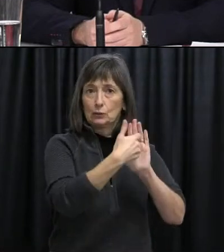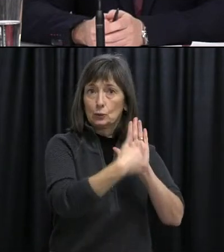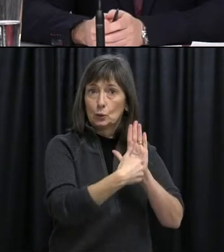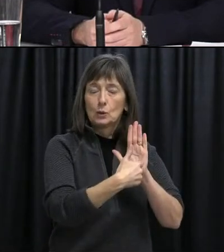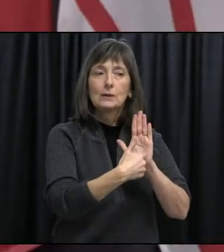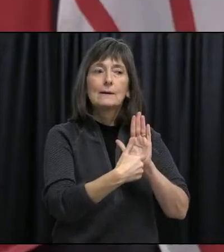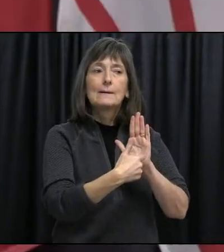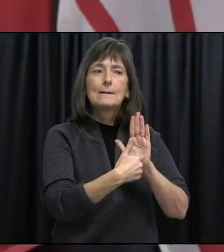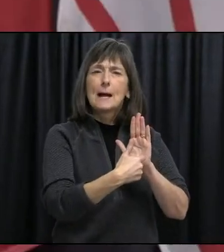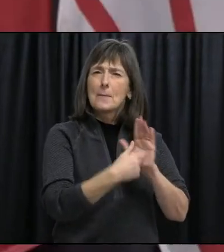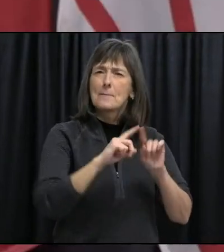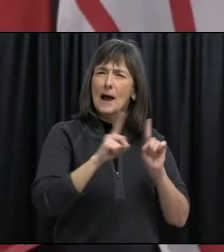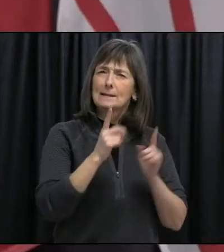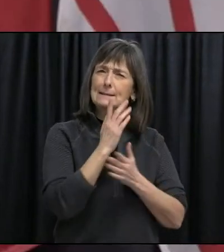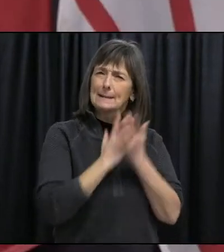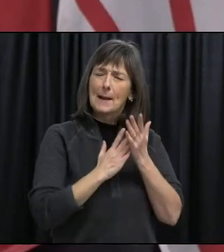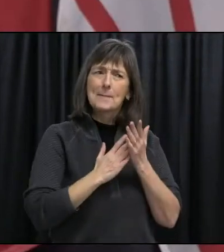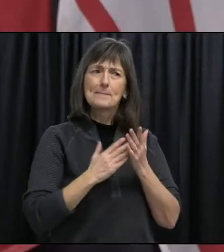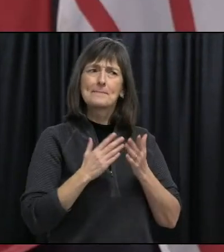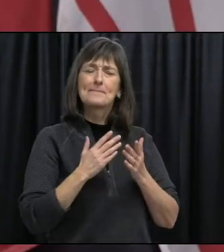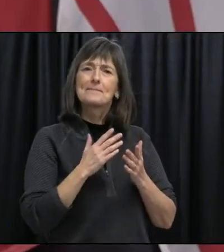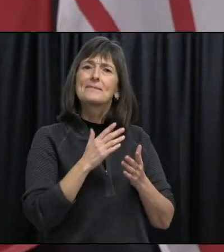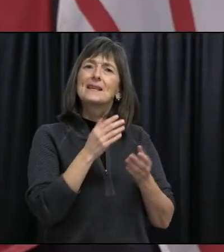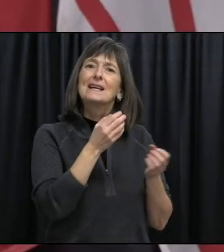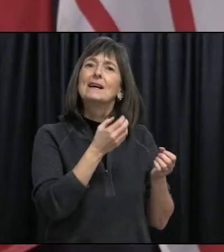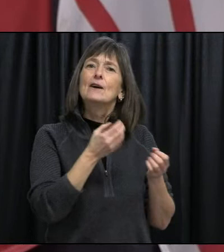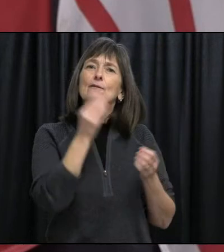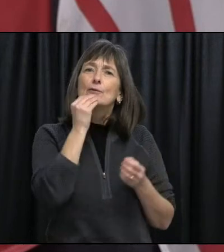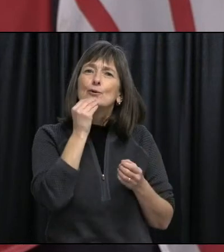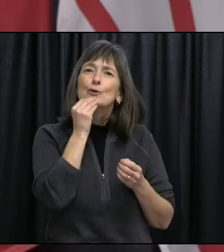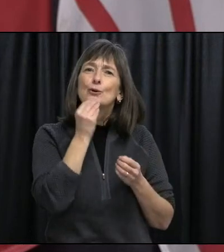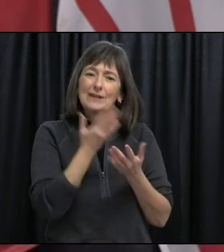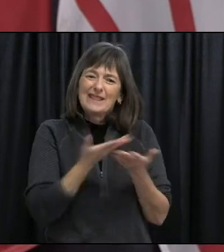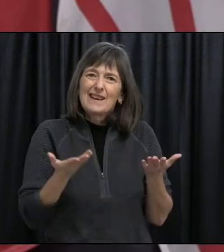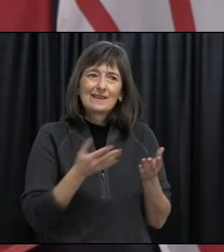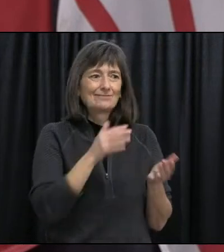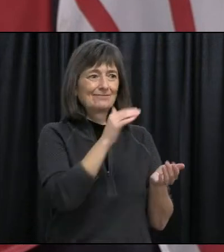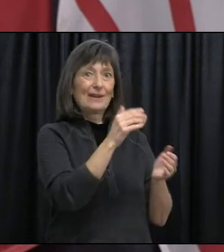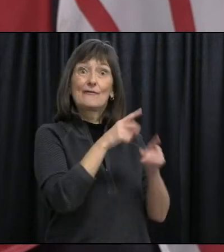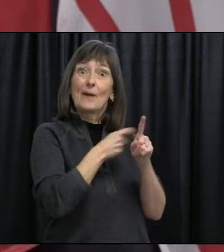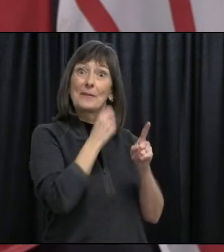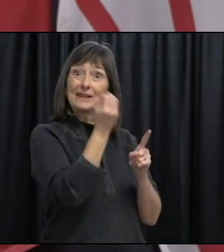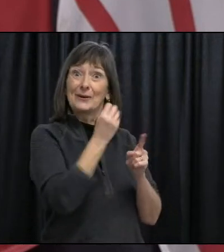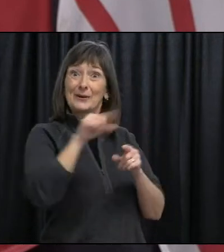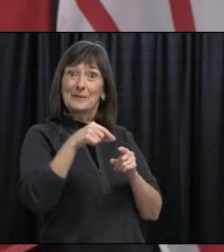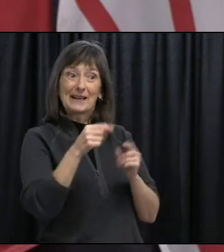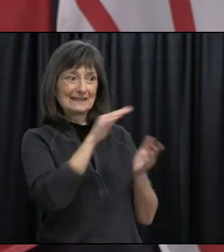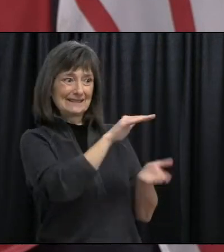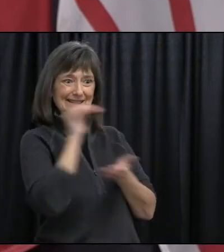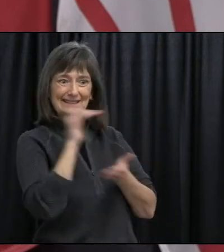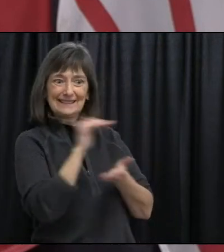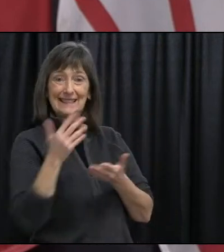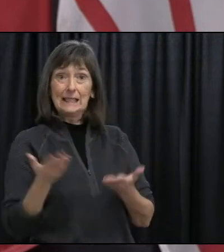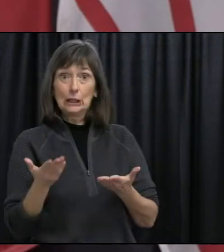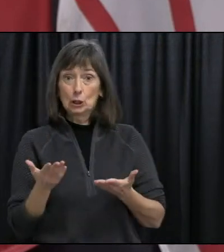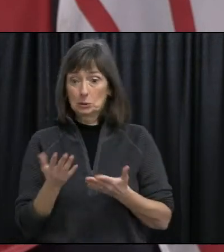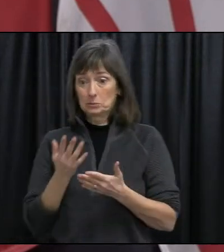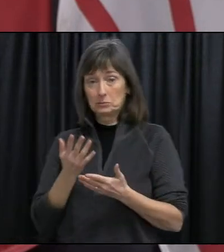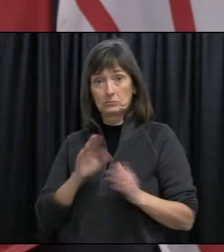from? Of course, something that we're kind of looking at and monitoring, but not to my knowledge to date. No.